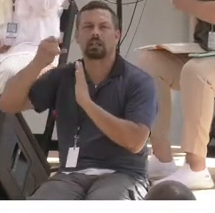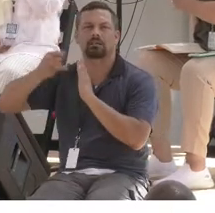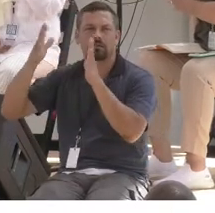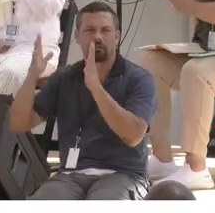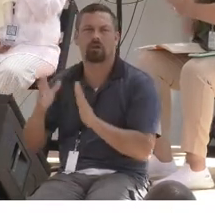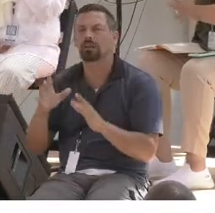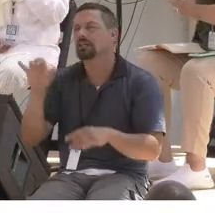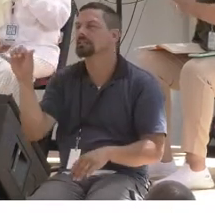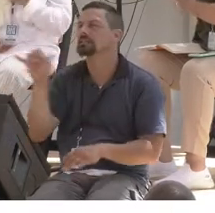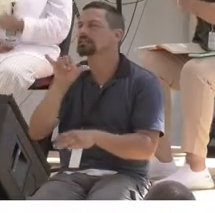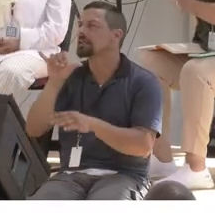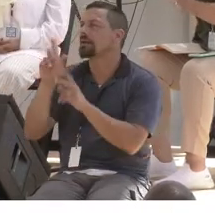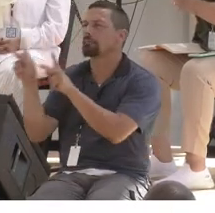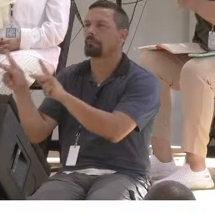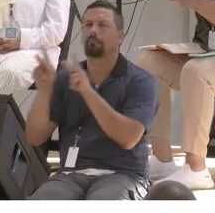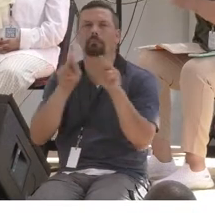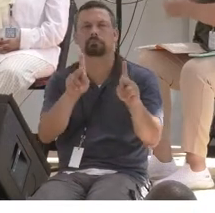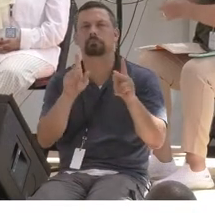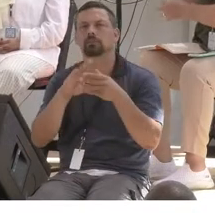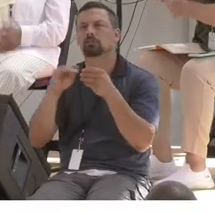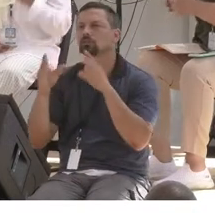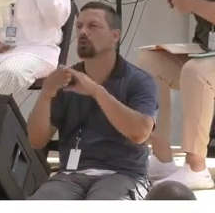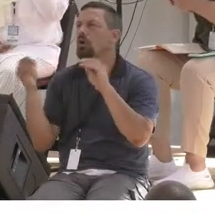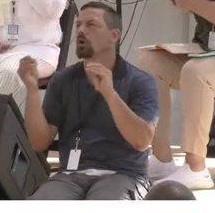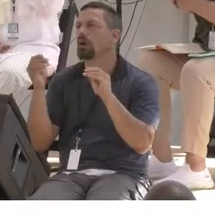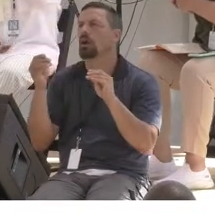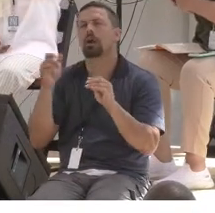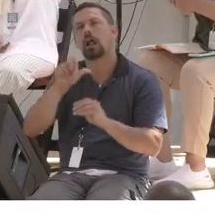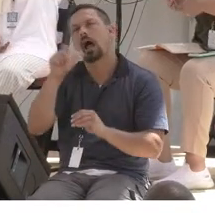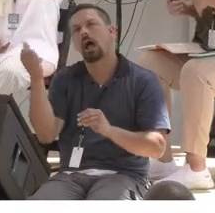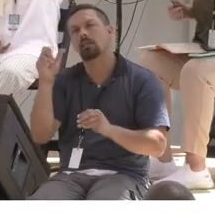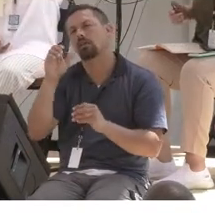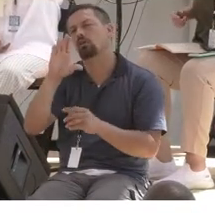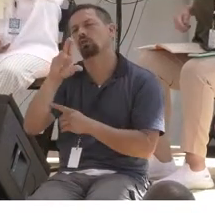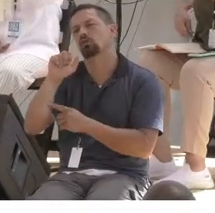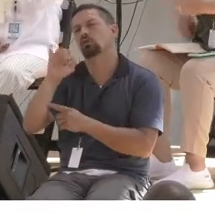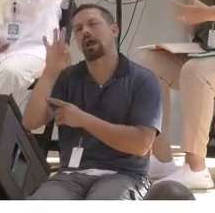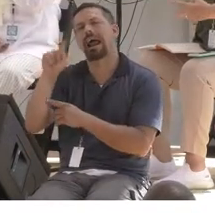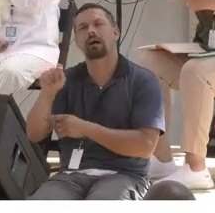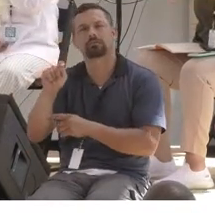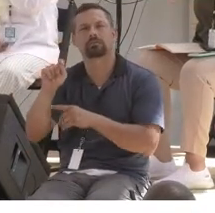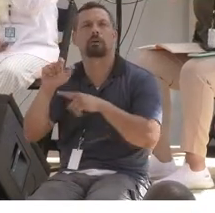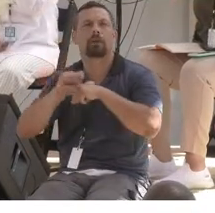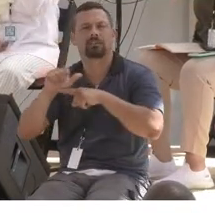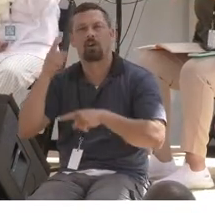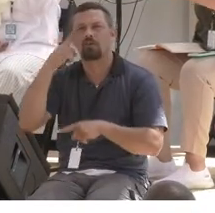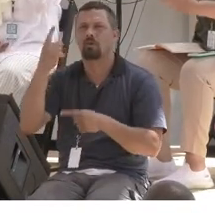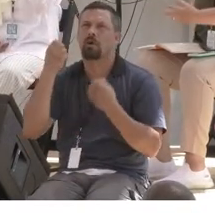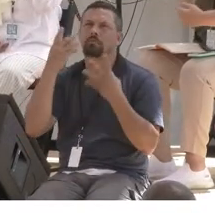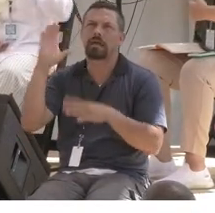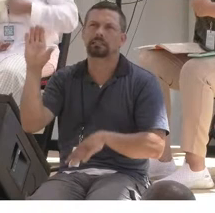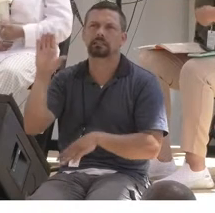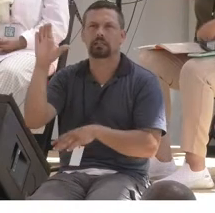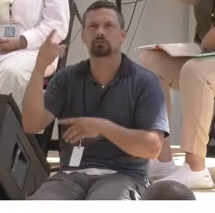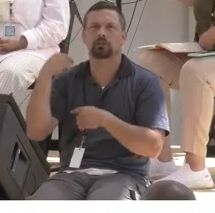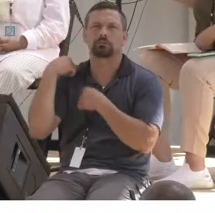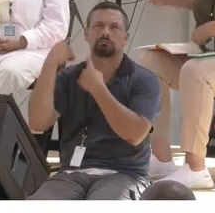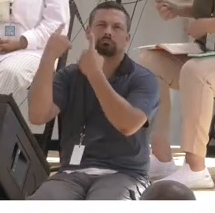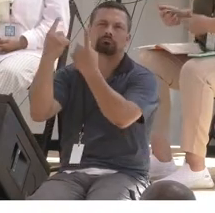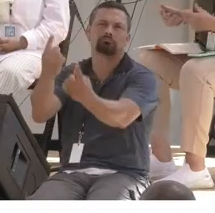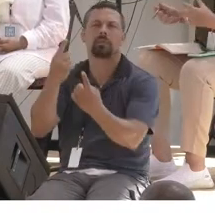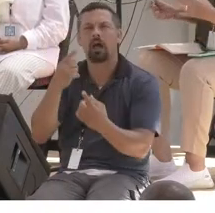The same story reflects in other crafts practices. For centuries, calligraphy and other